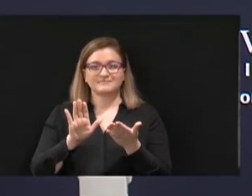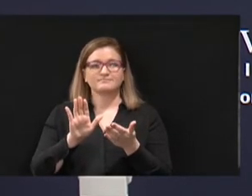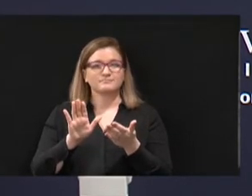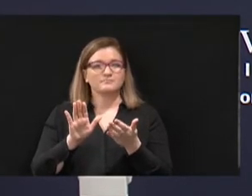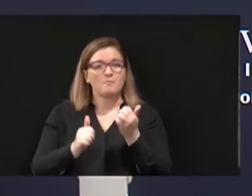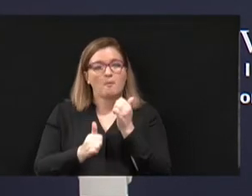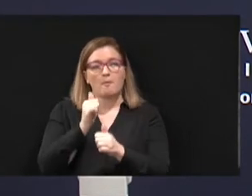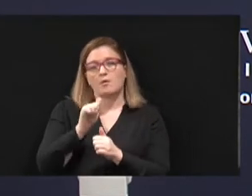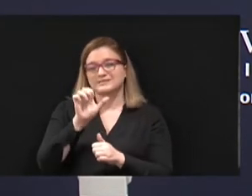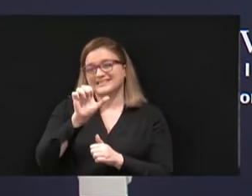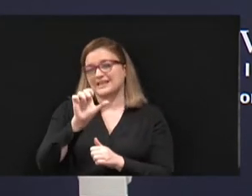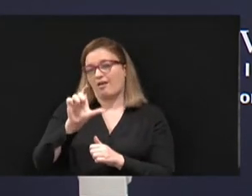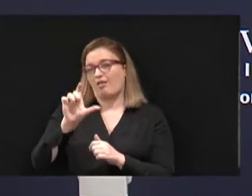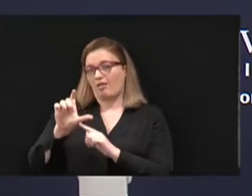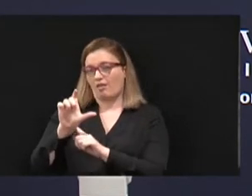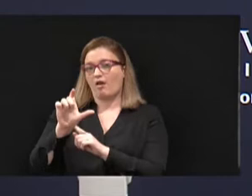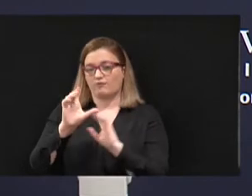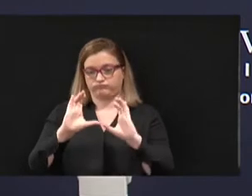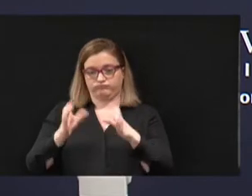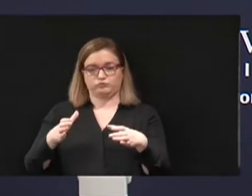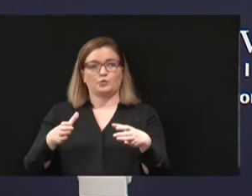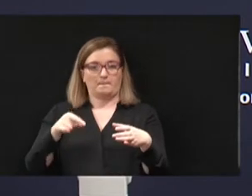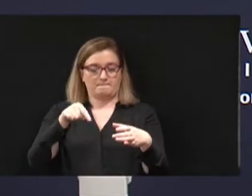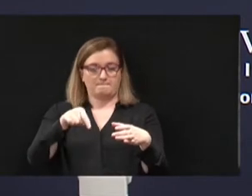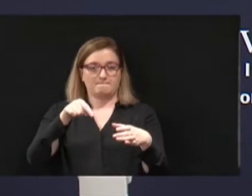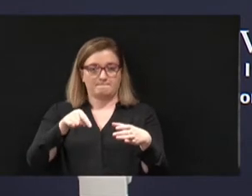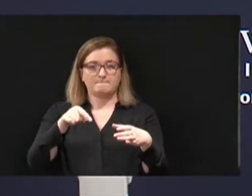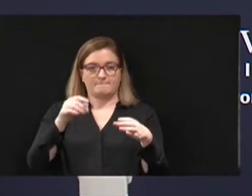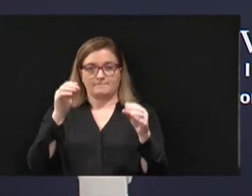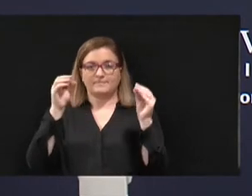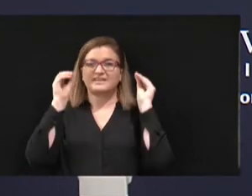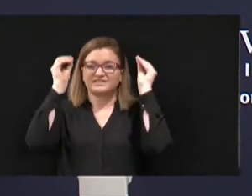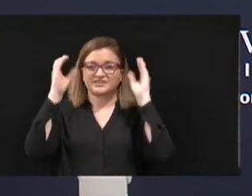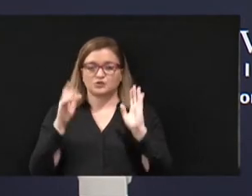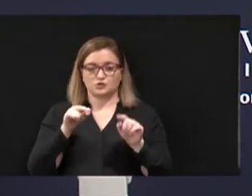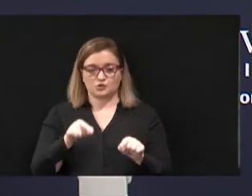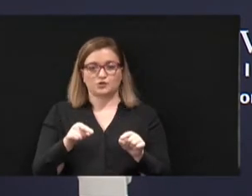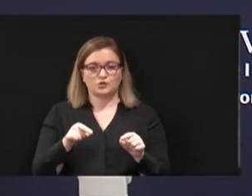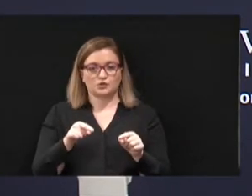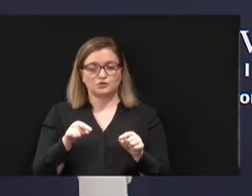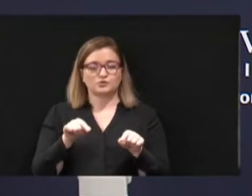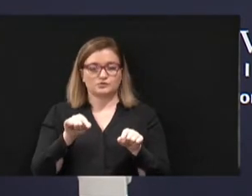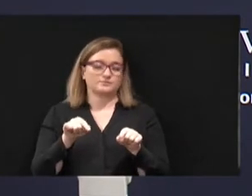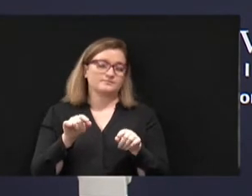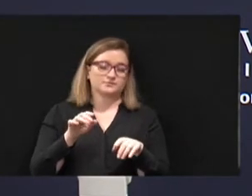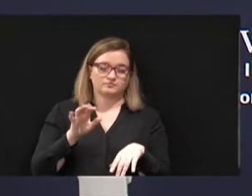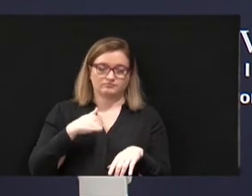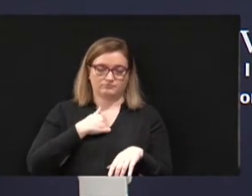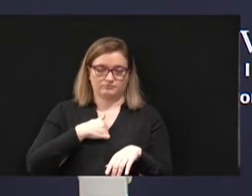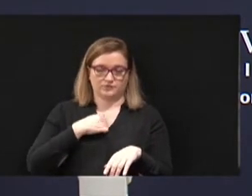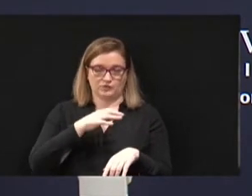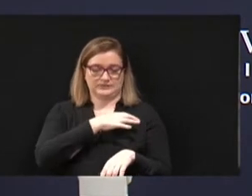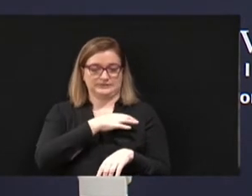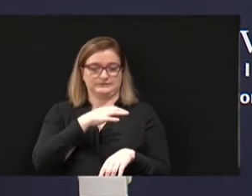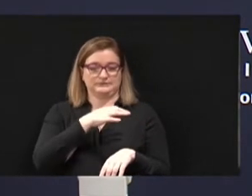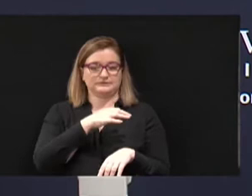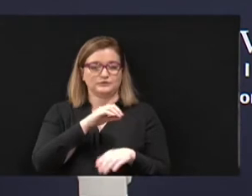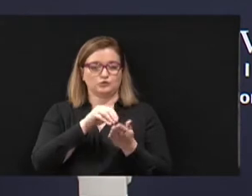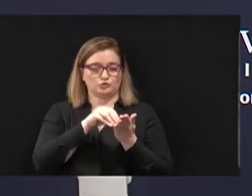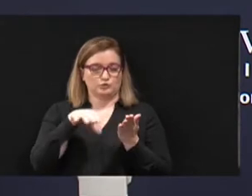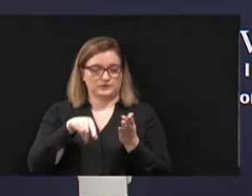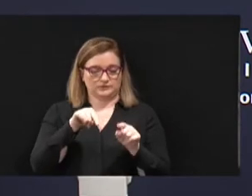ELL group of people, and we learned a lot about those kids. And